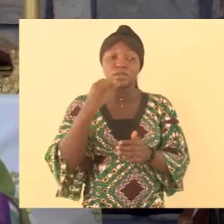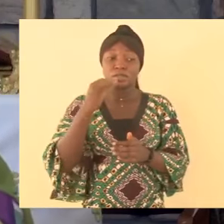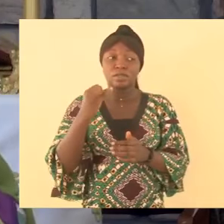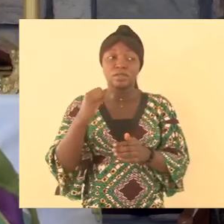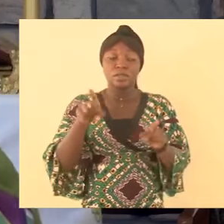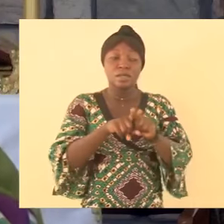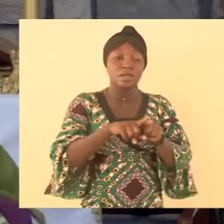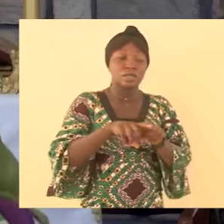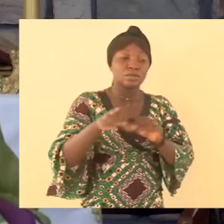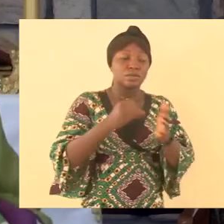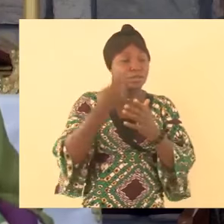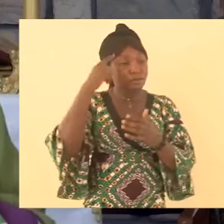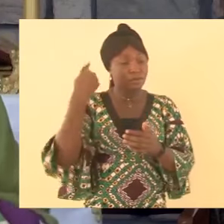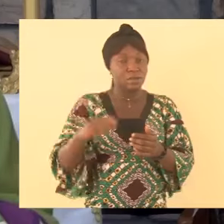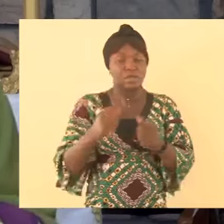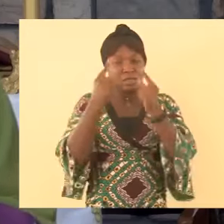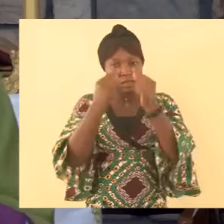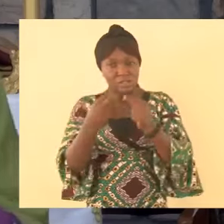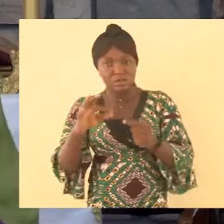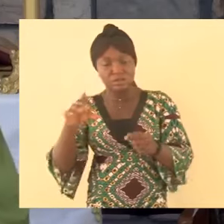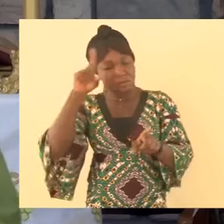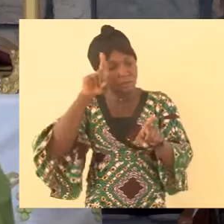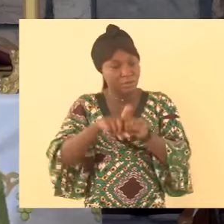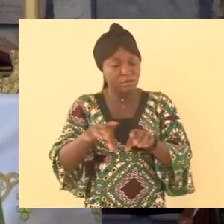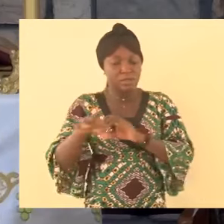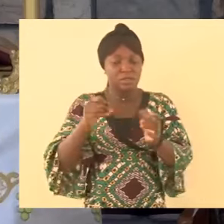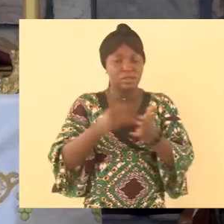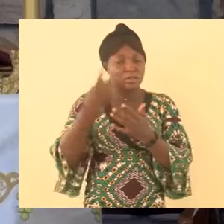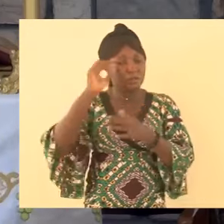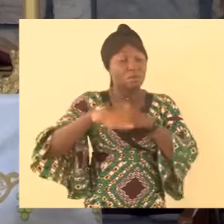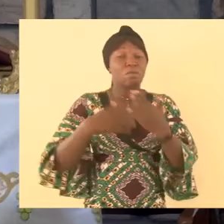says, as you did it for the least of my brethren, you did it to me.